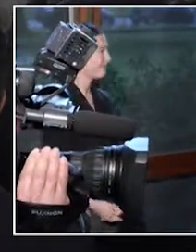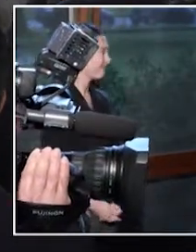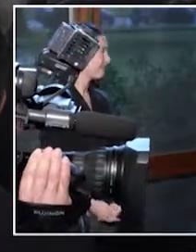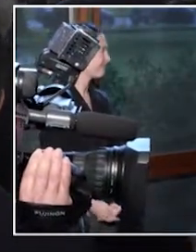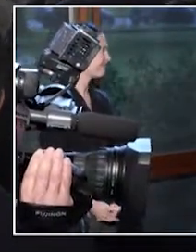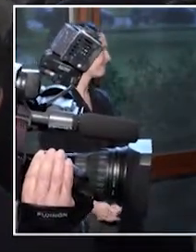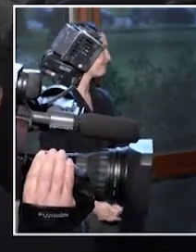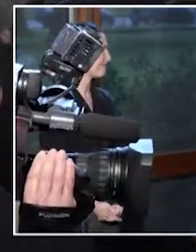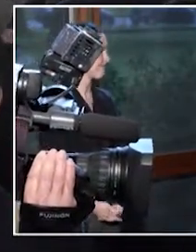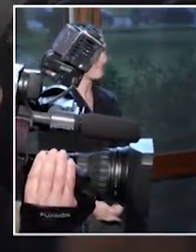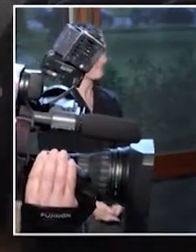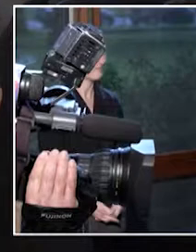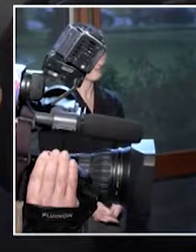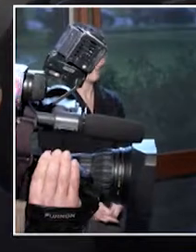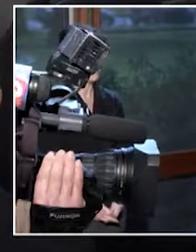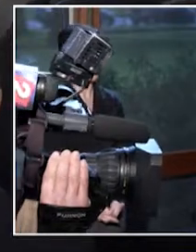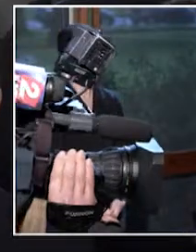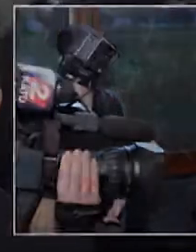Thank you.